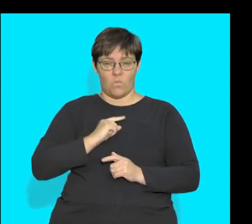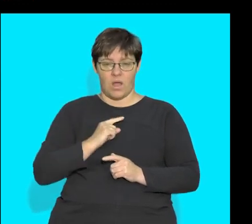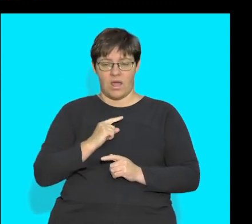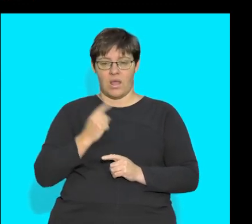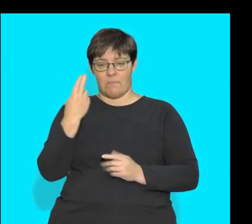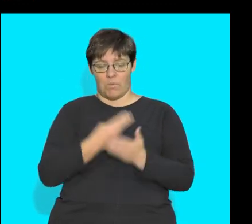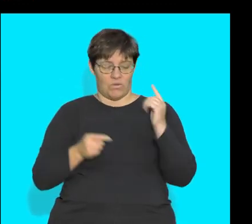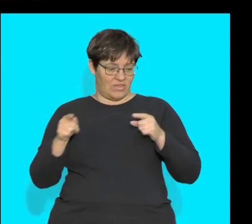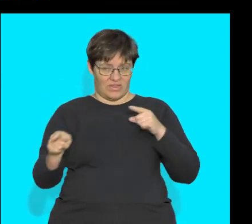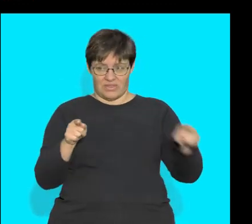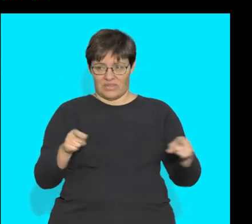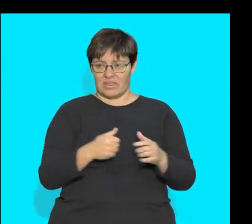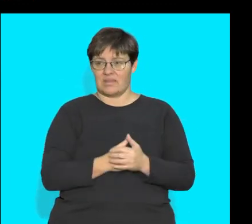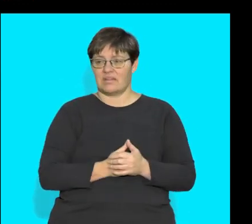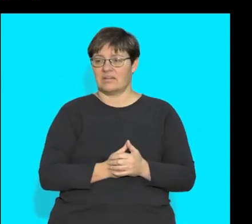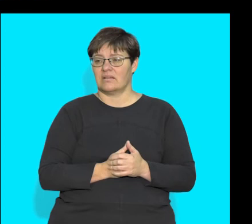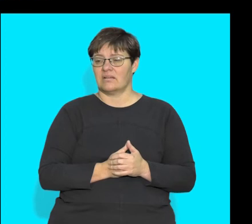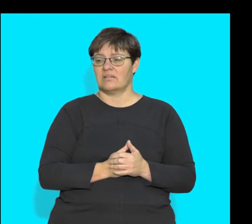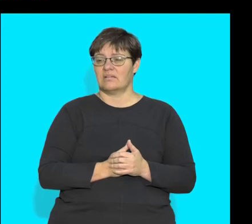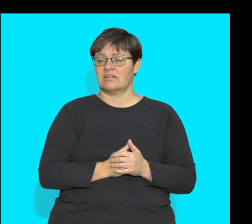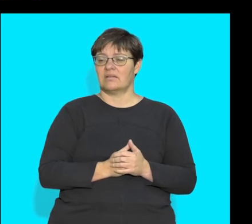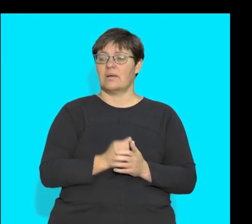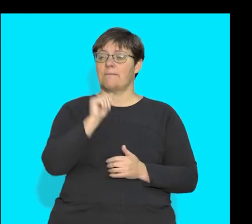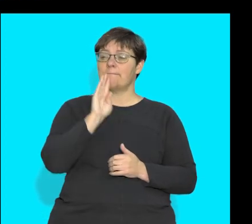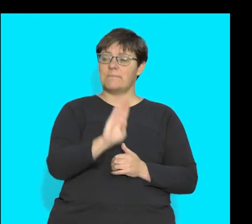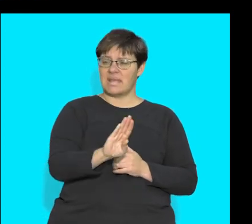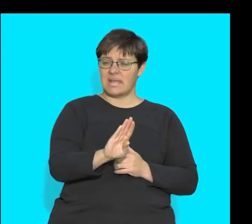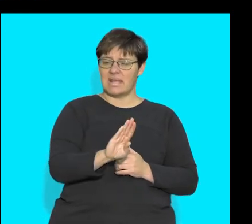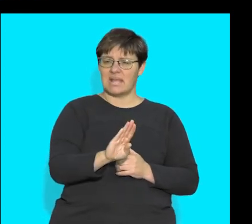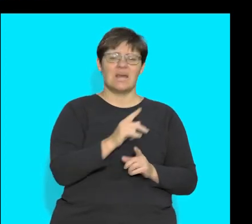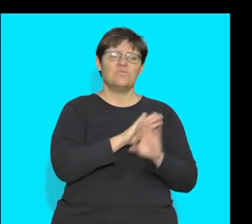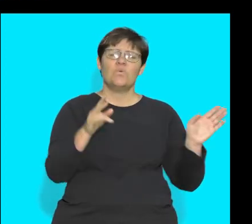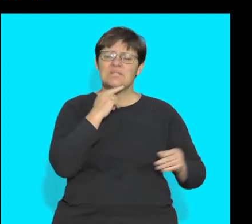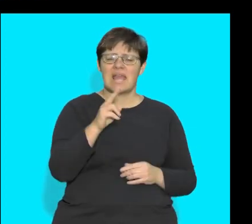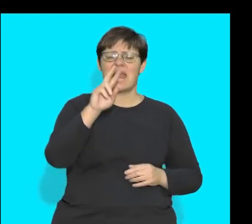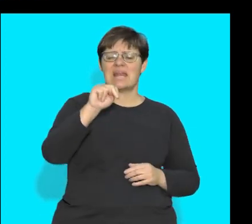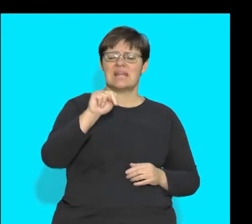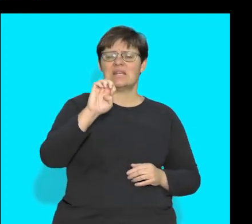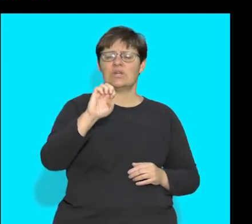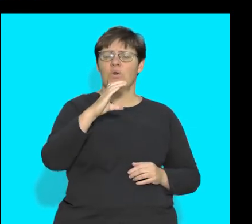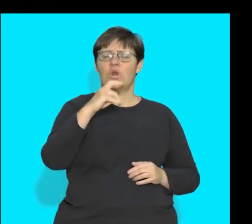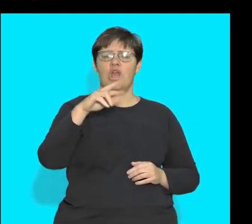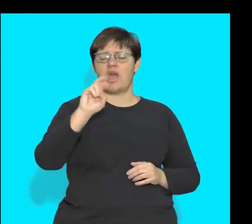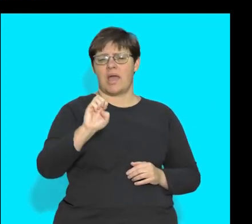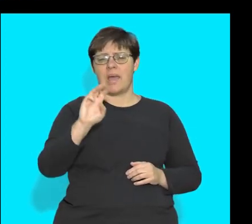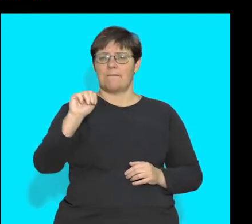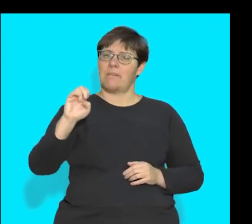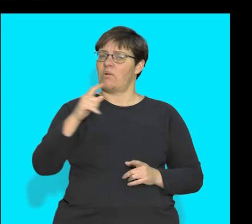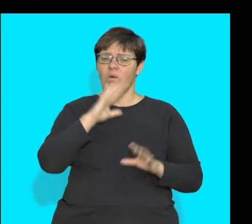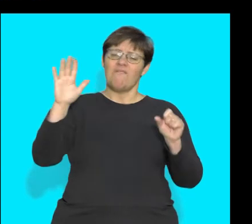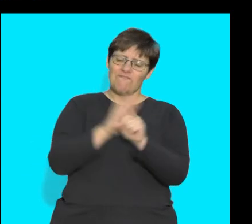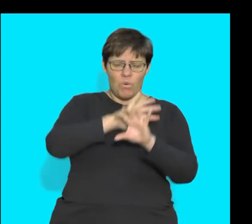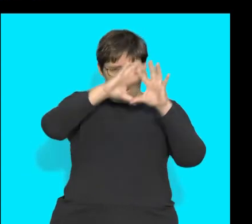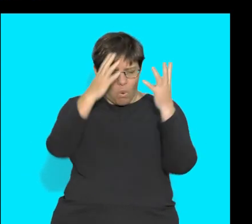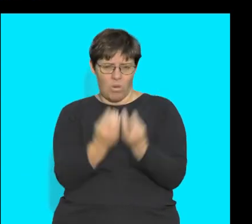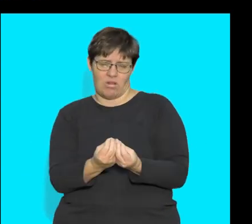I have one in both my plant and my animal cell. Number B, don't say nuclear membrane, go for the whole